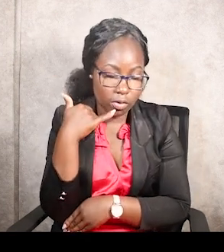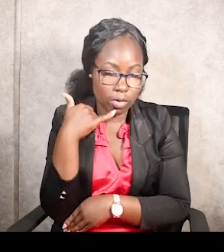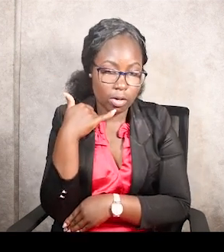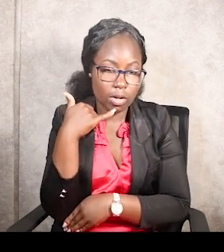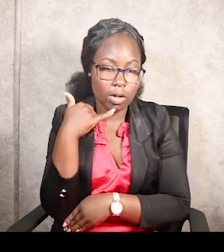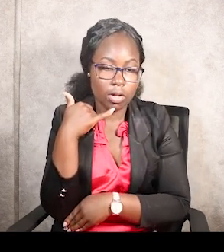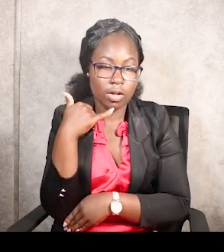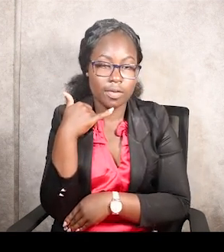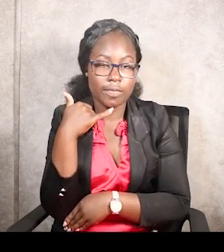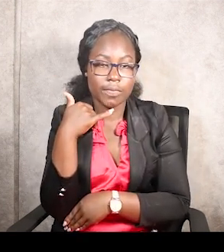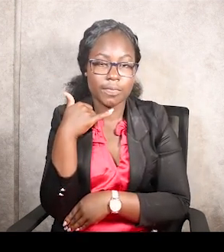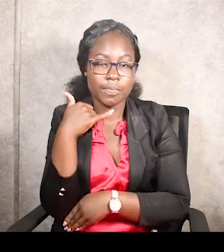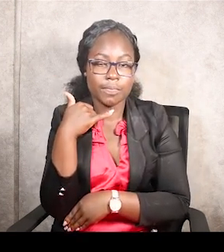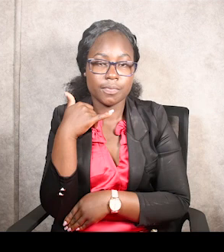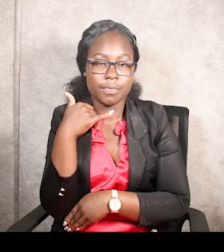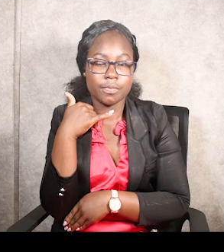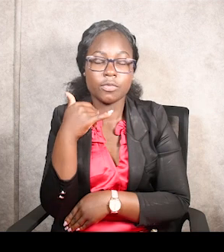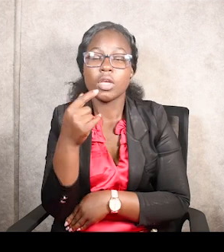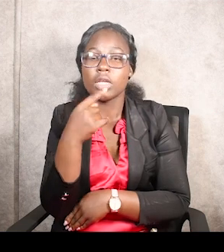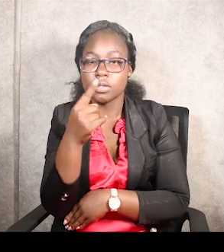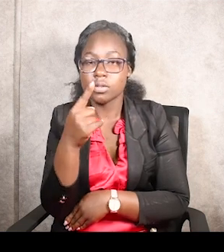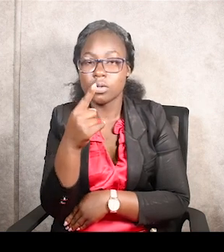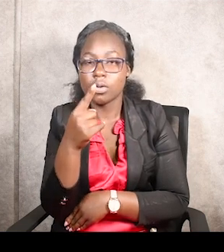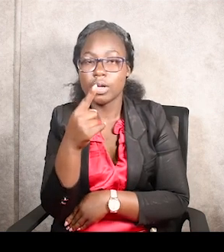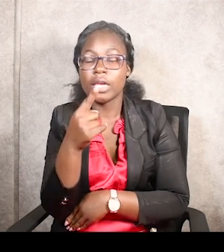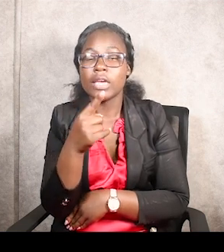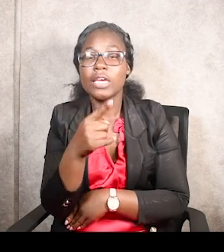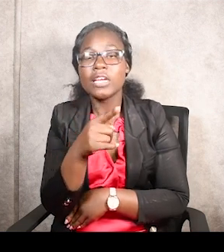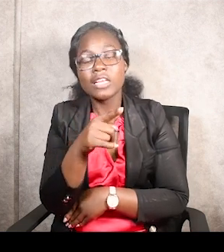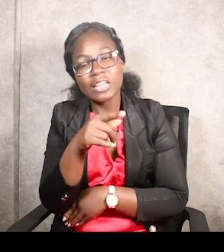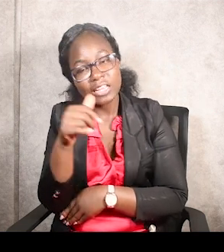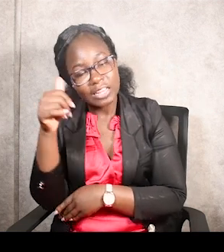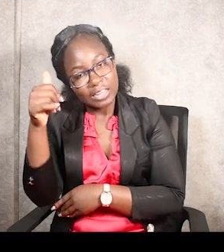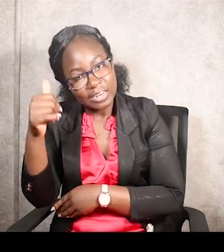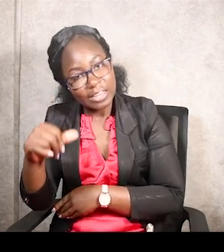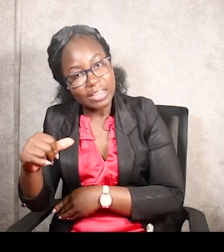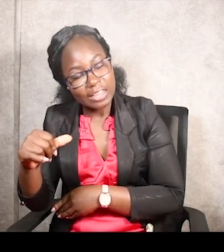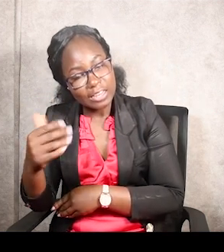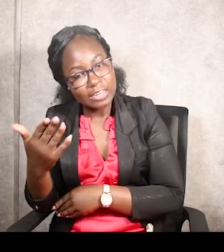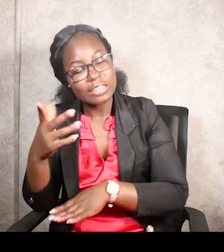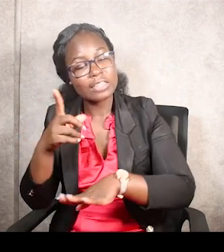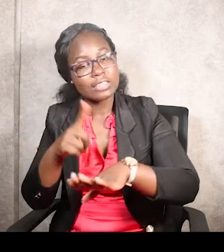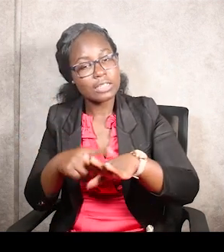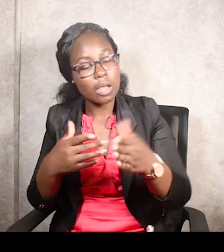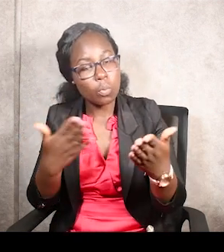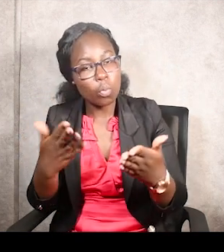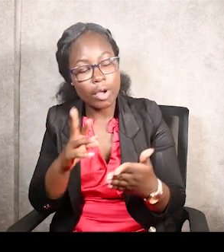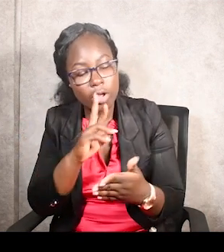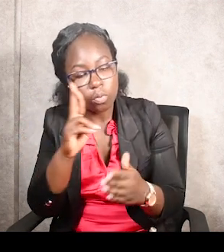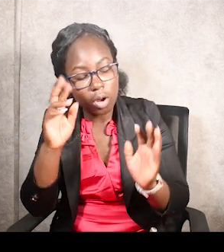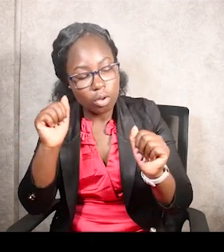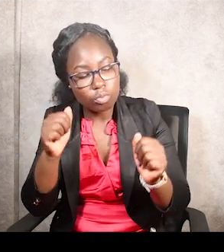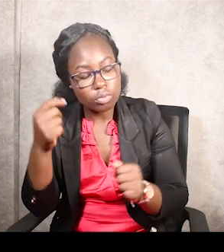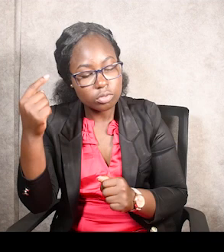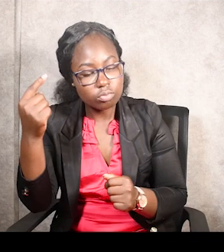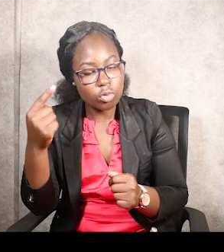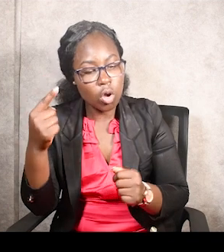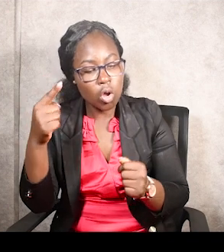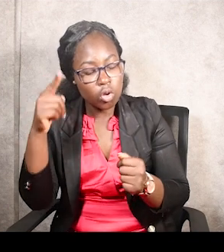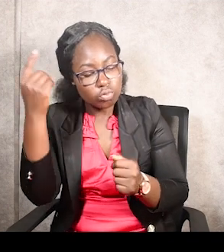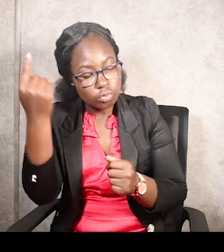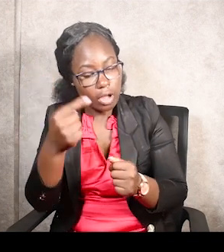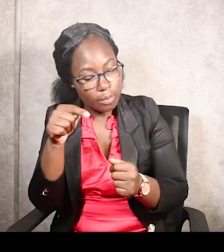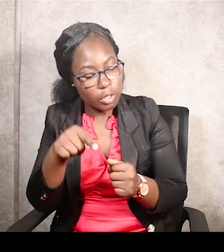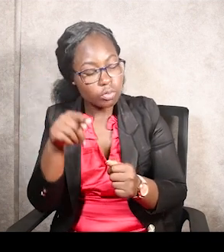phone. So at any given time, wherever you are, you're able to log